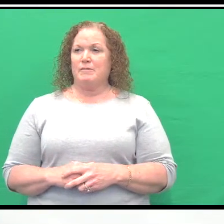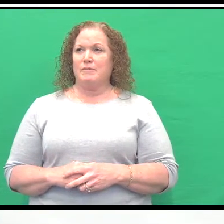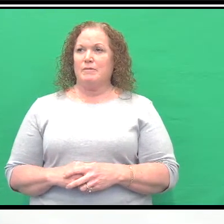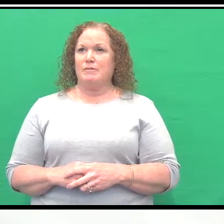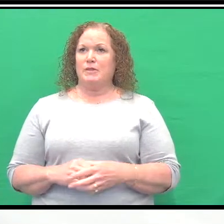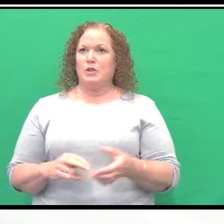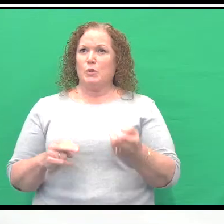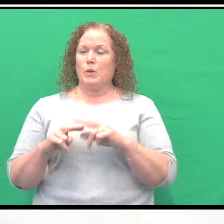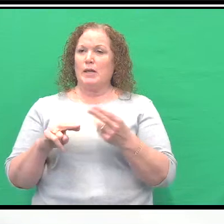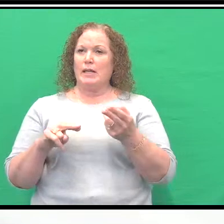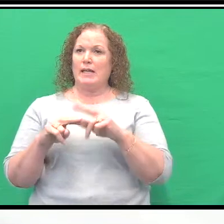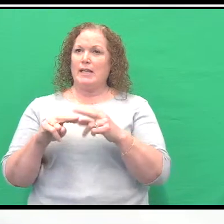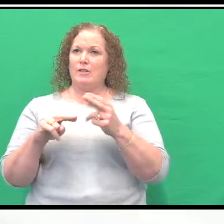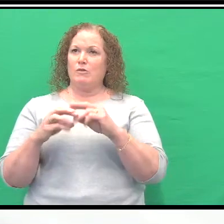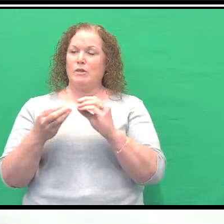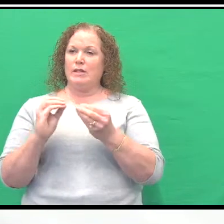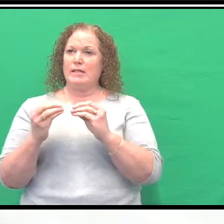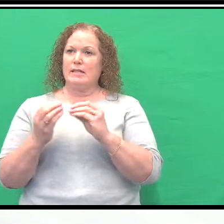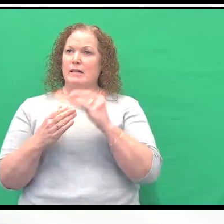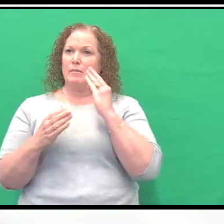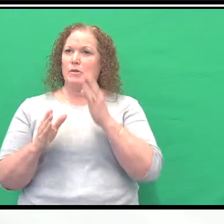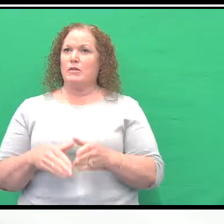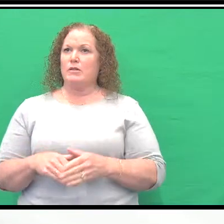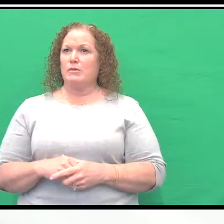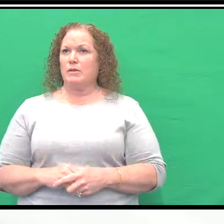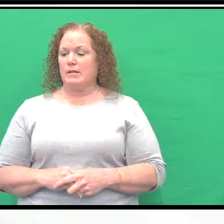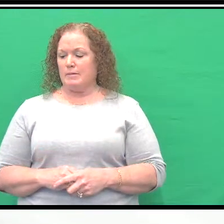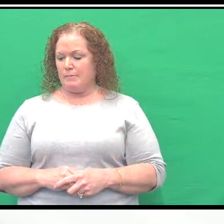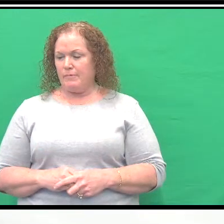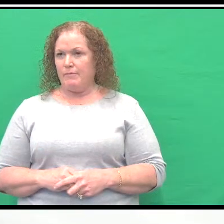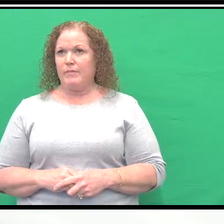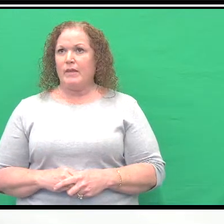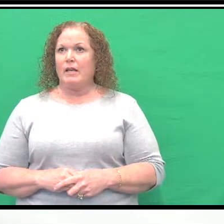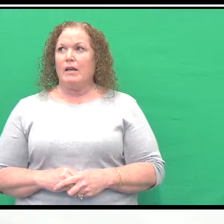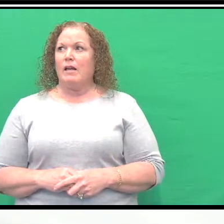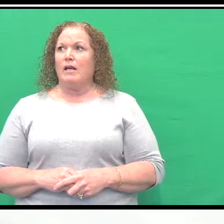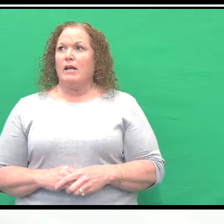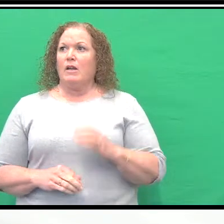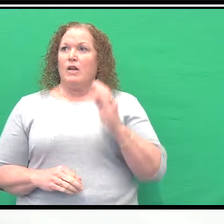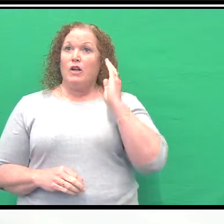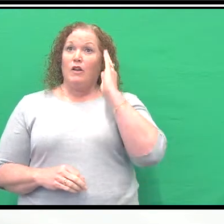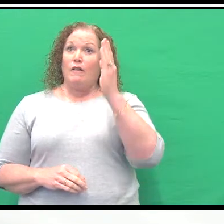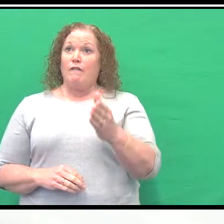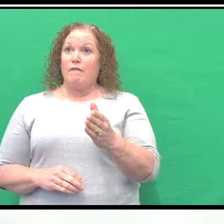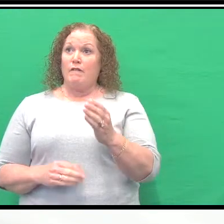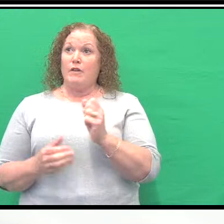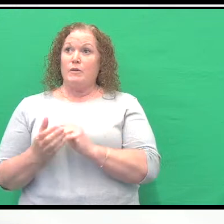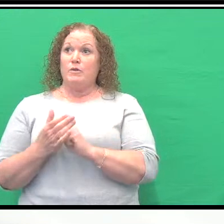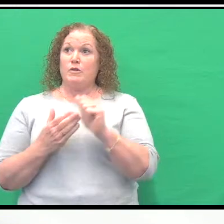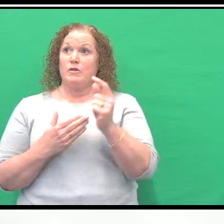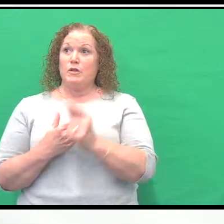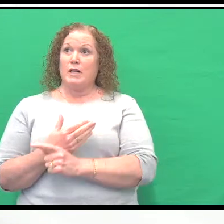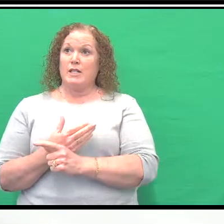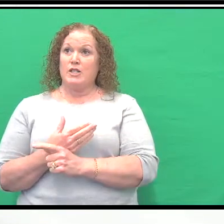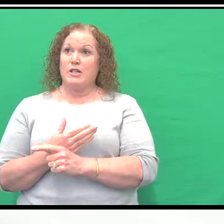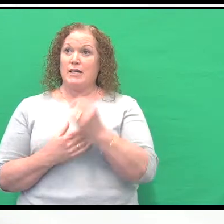Item 19, suggestions for future agendas. Does anybody have a suggestion?